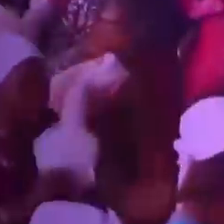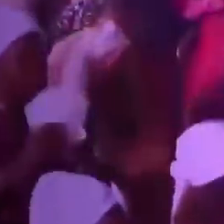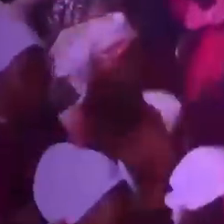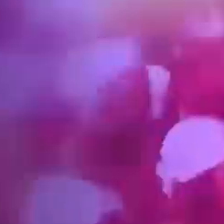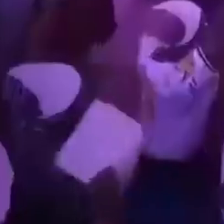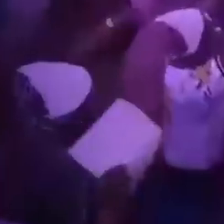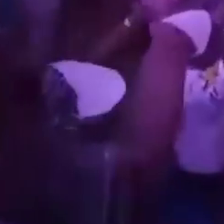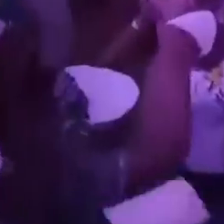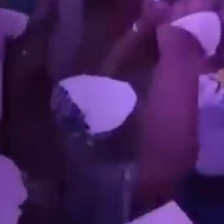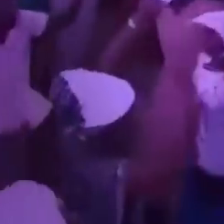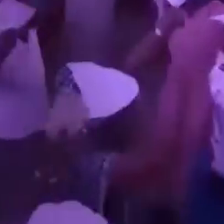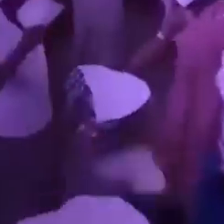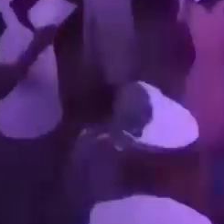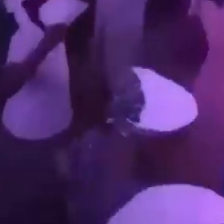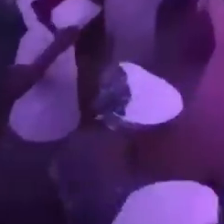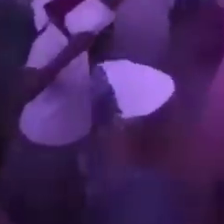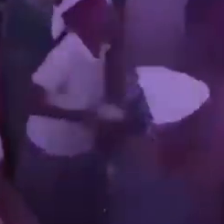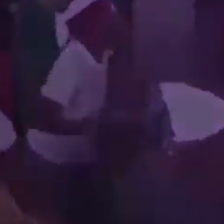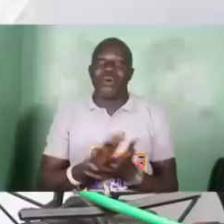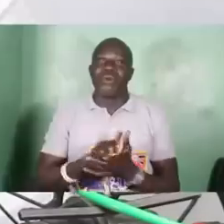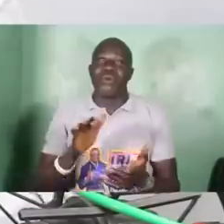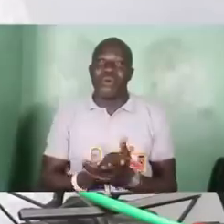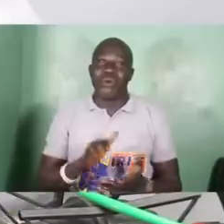lórúkọ Jésù àmì ọ́.